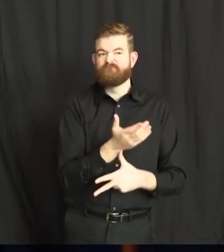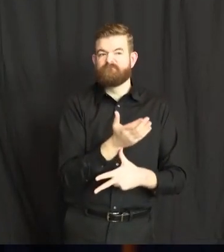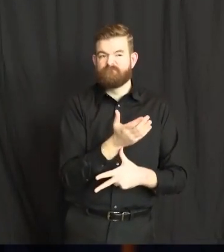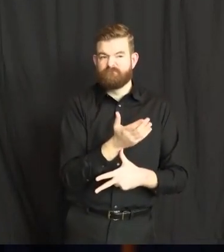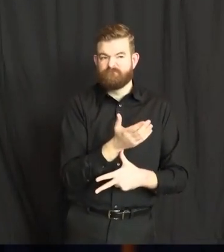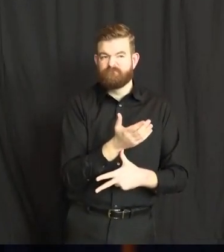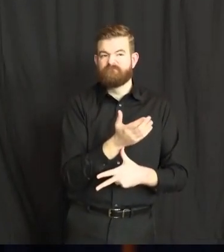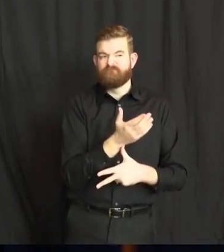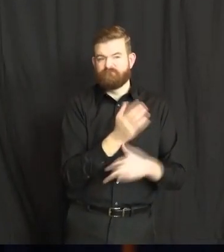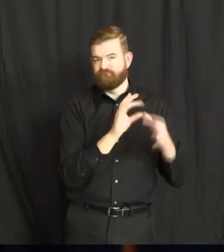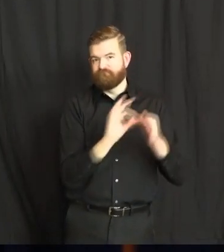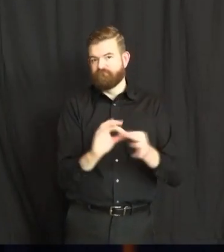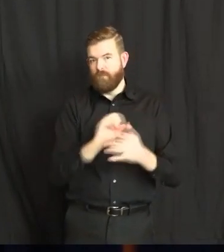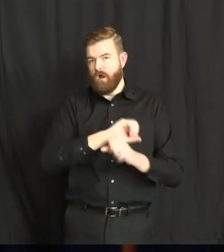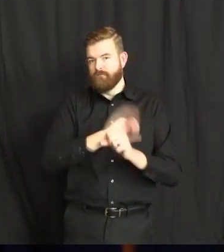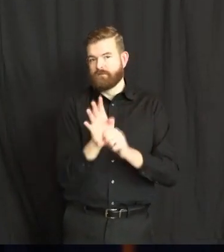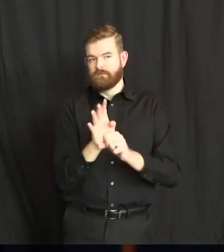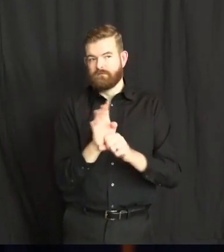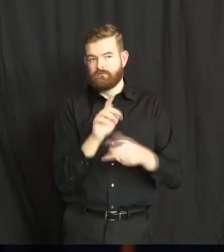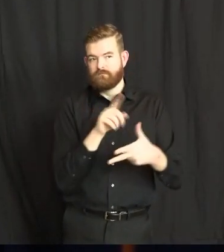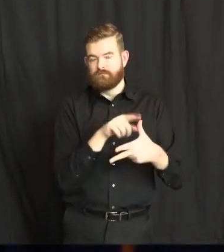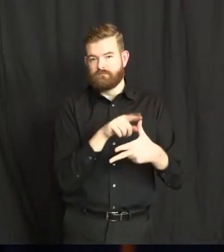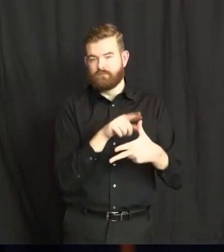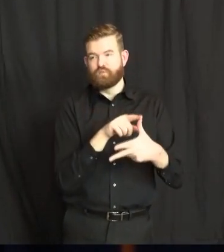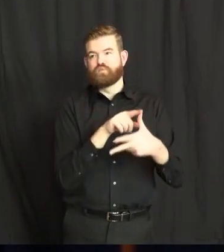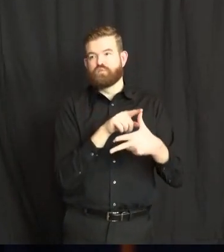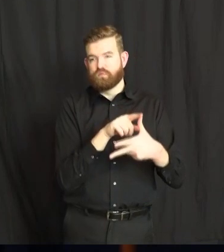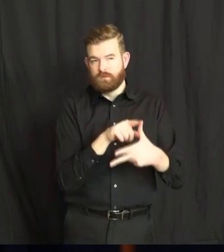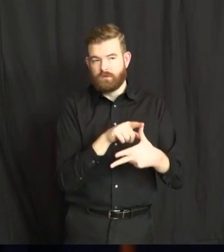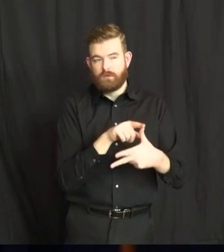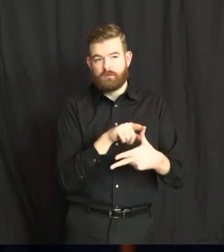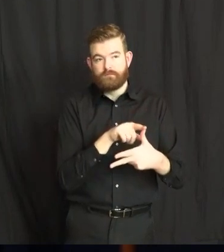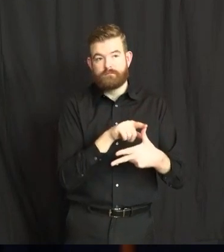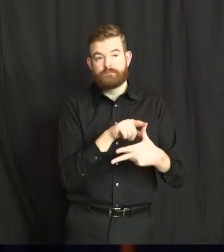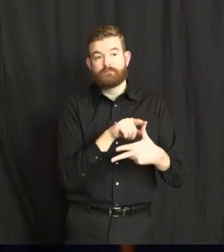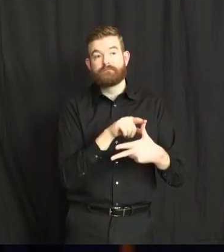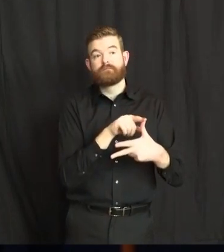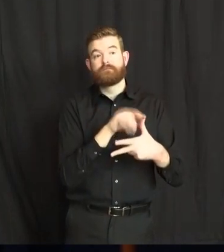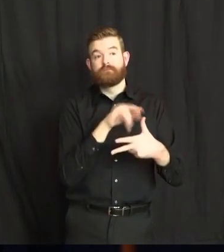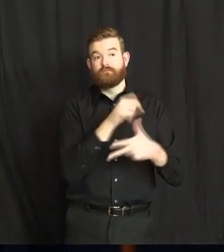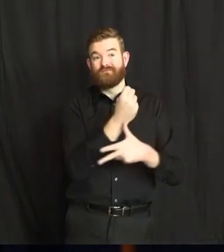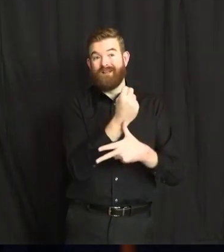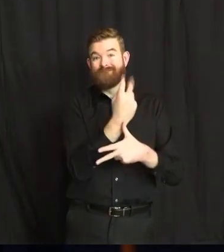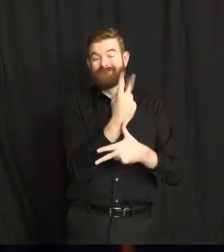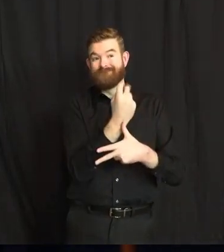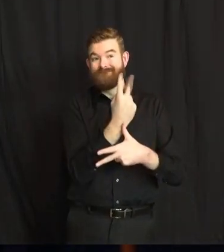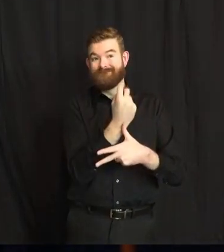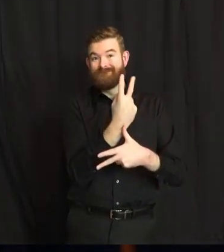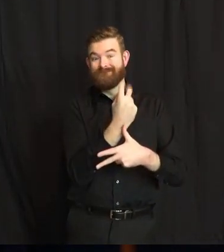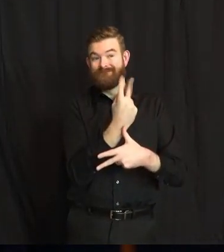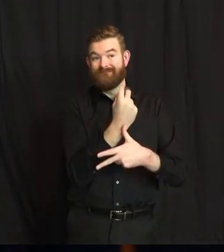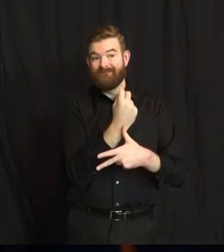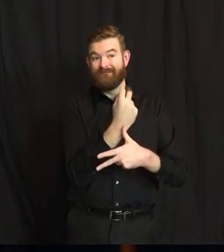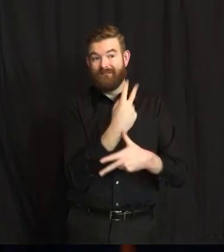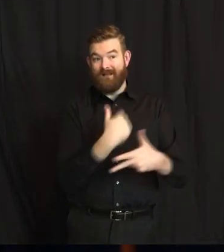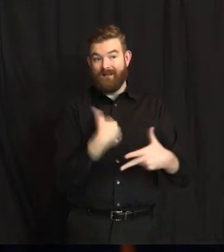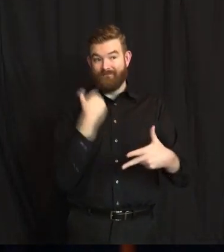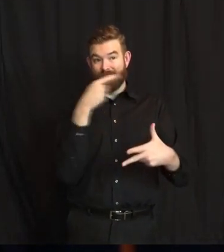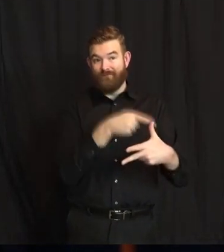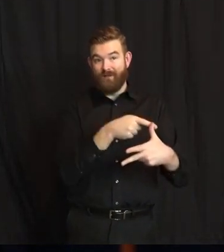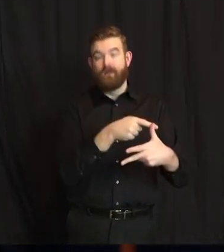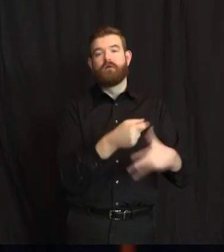to COVID-19. And right now, 12 of their residents from that facility are